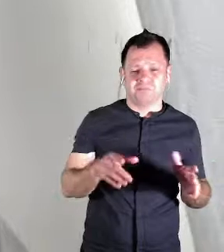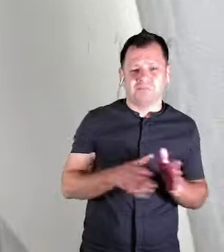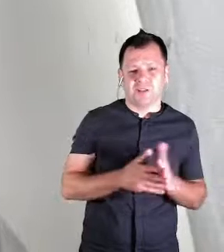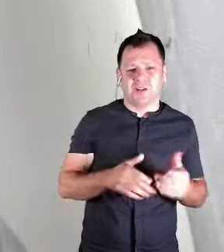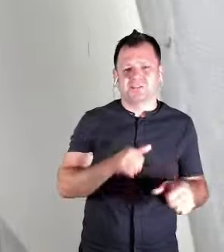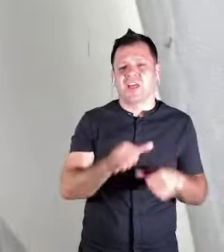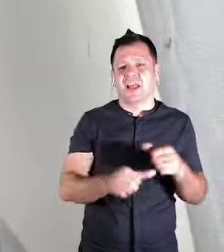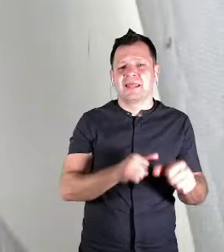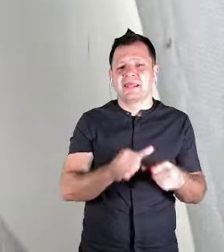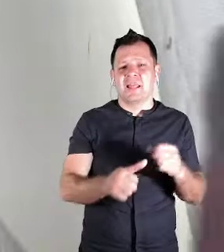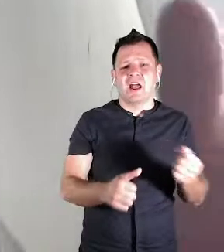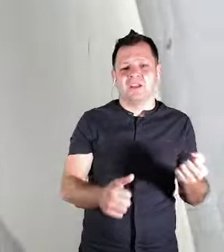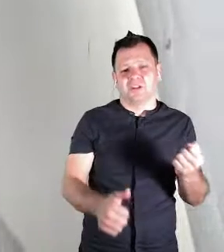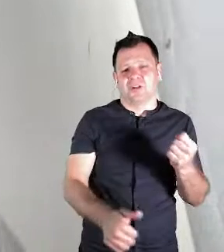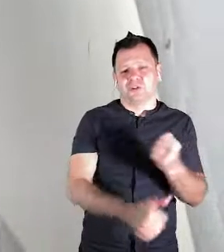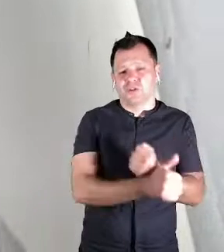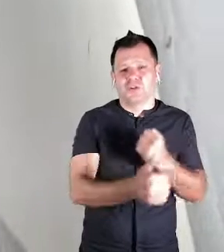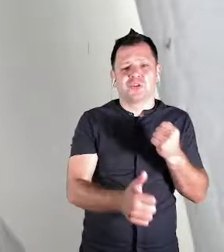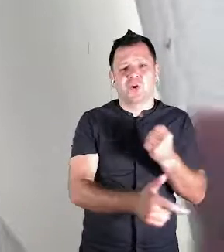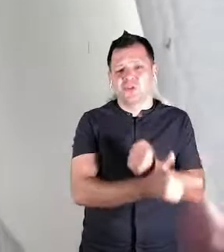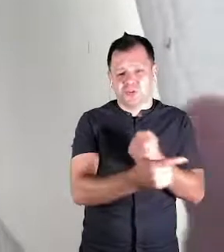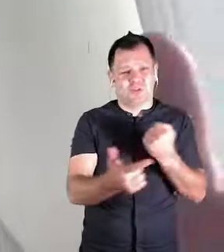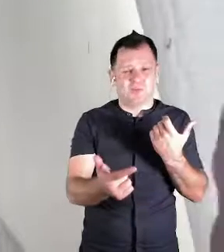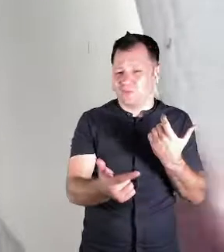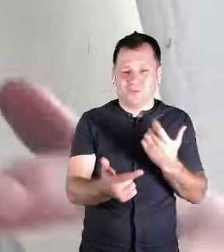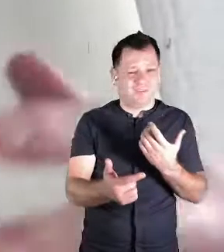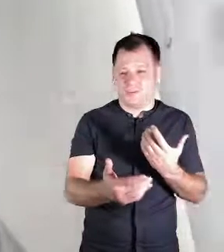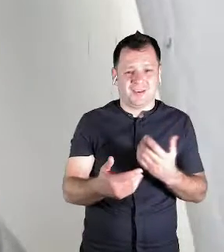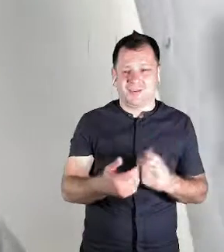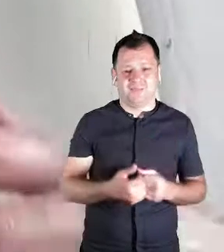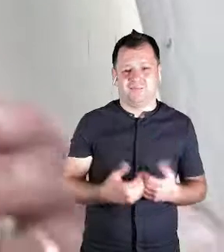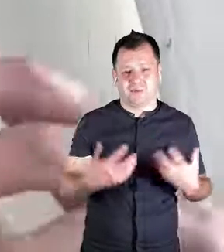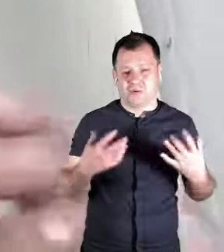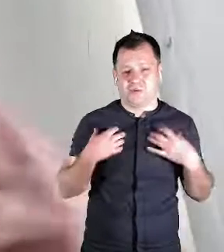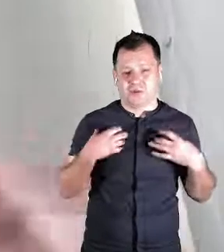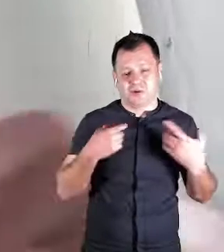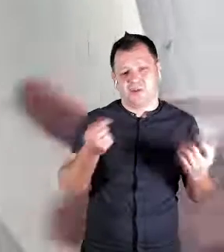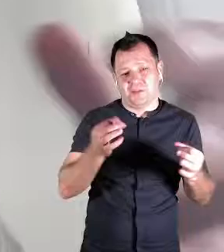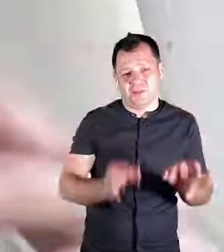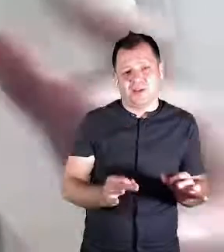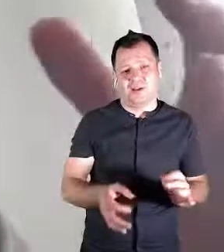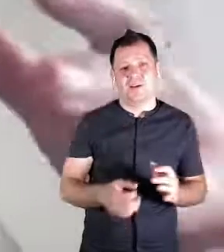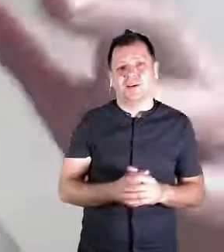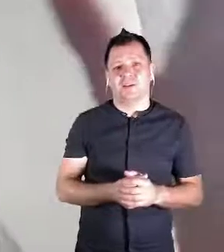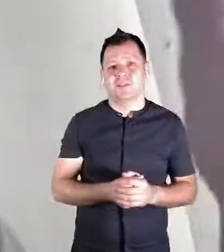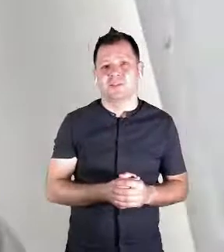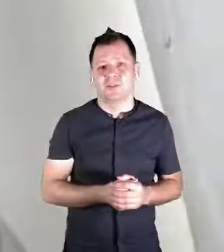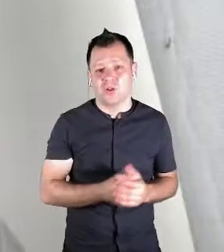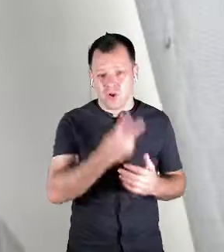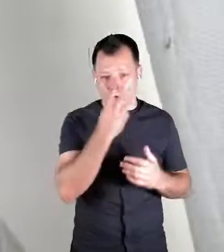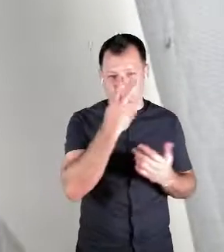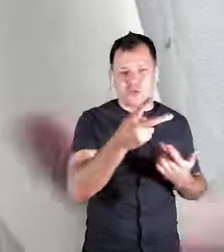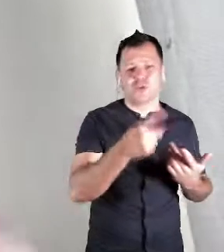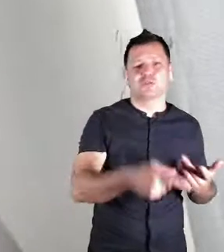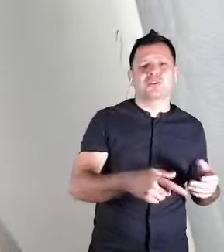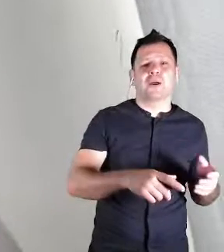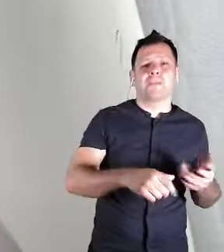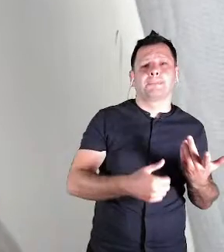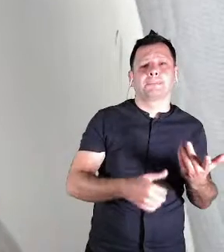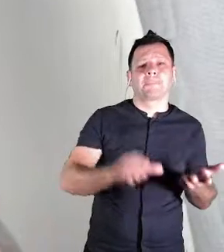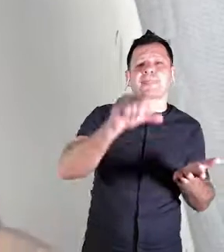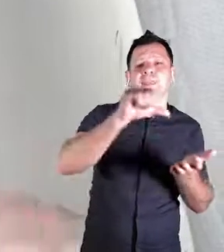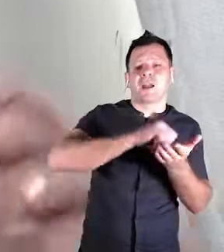very you could see that it was where you lived and where you moved. Nowadays it's